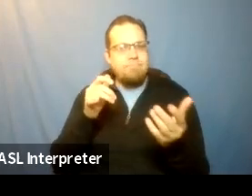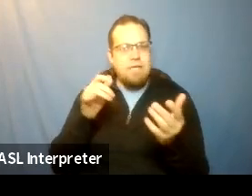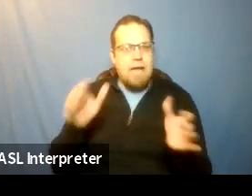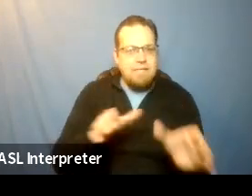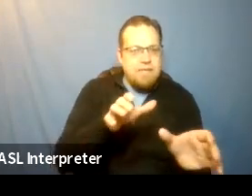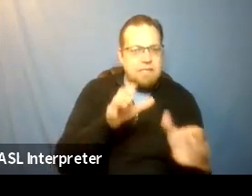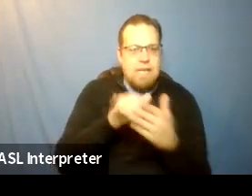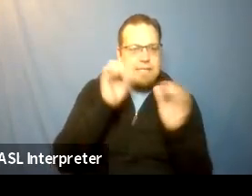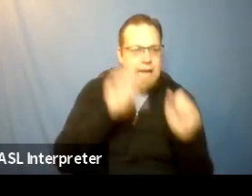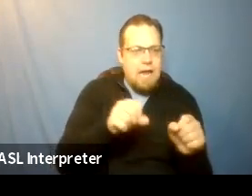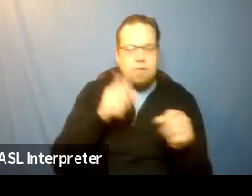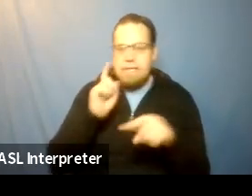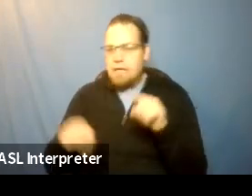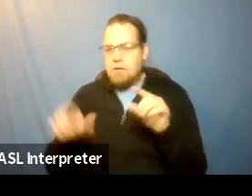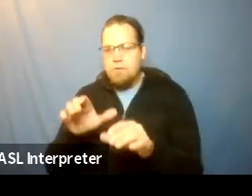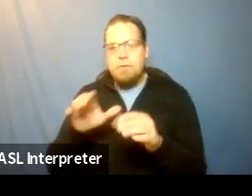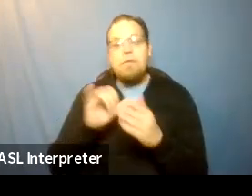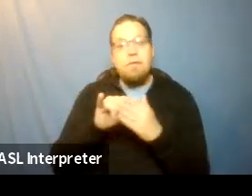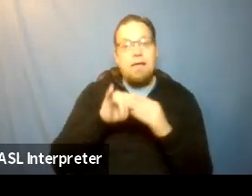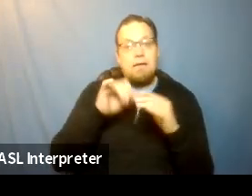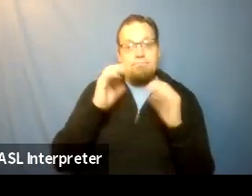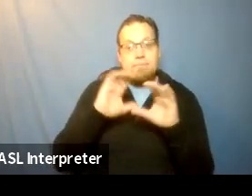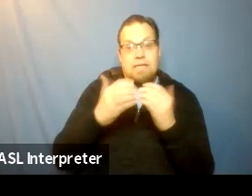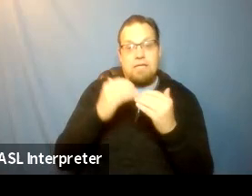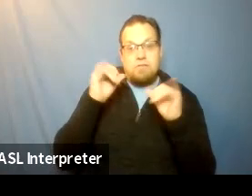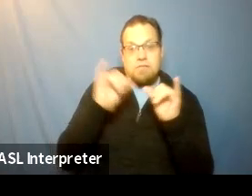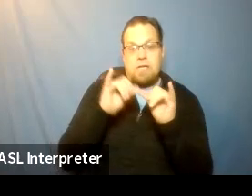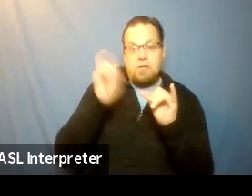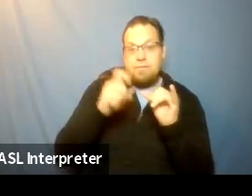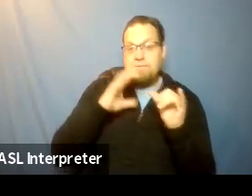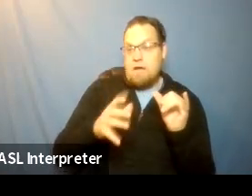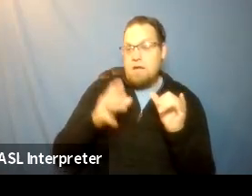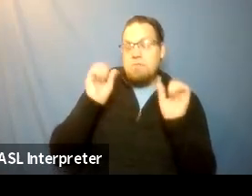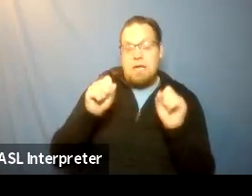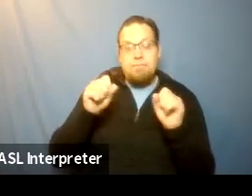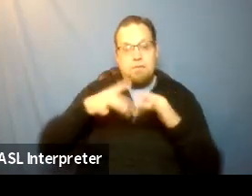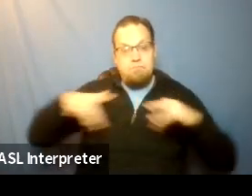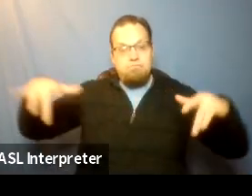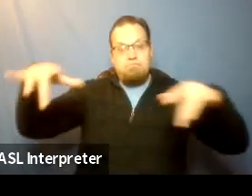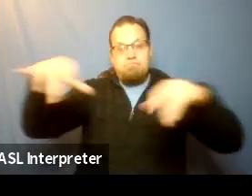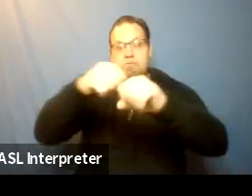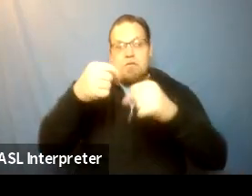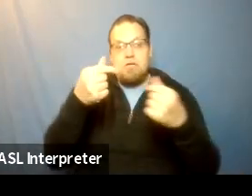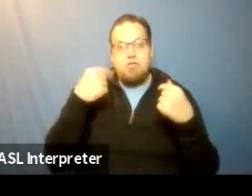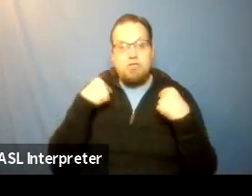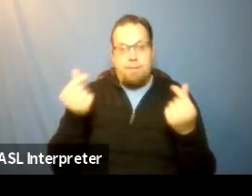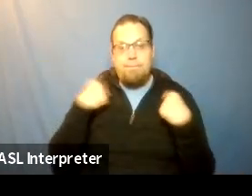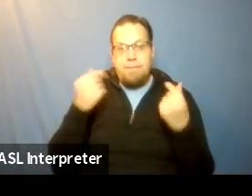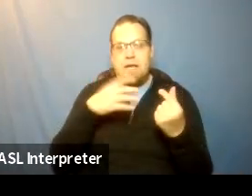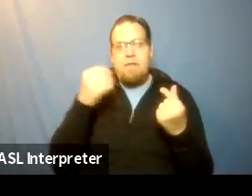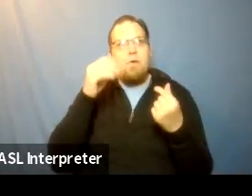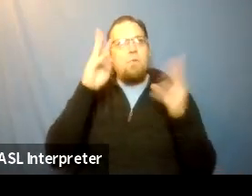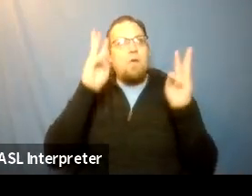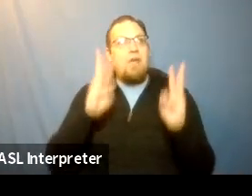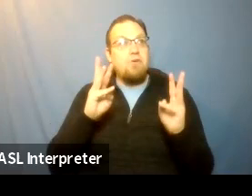happen. But the class sizes should be fine in order for us to be able to use spaces like gyms. And as I mentioned earlier, the weather is